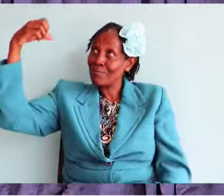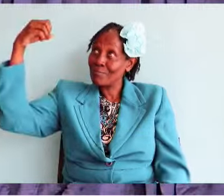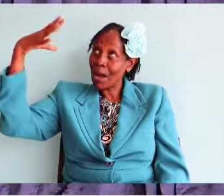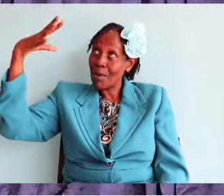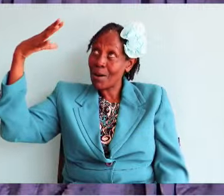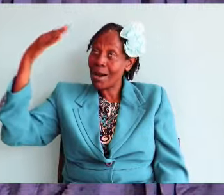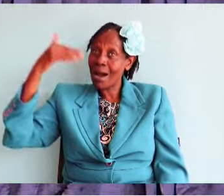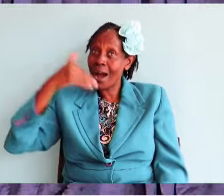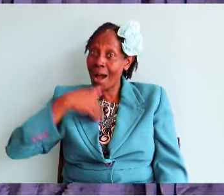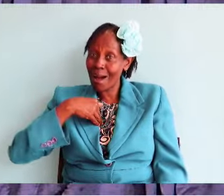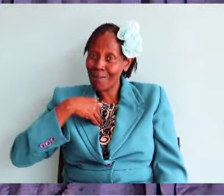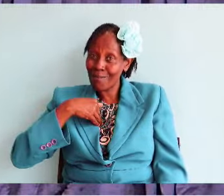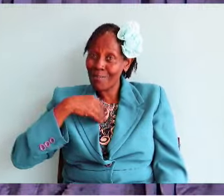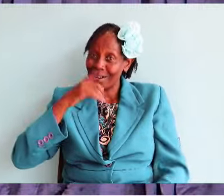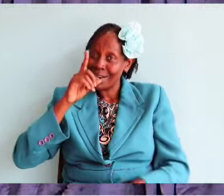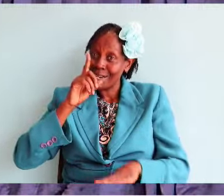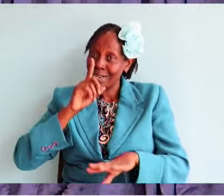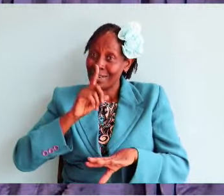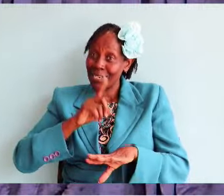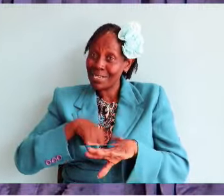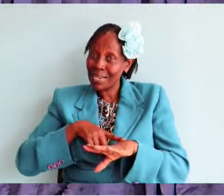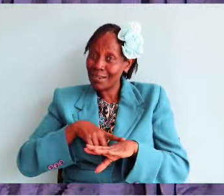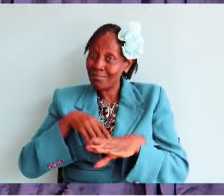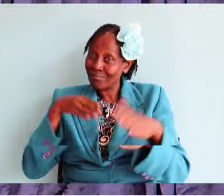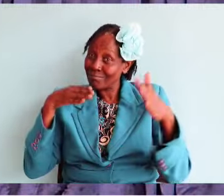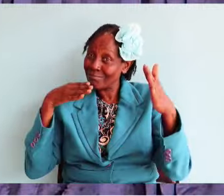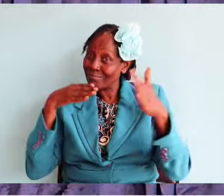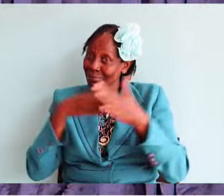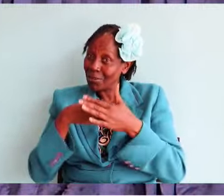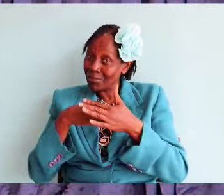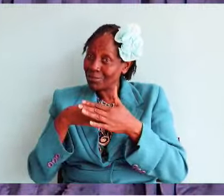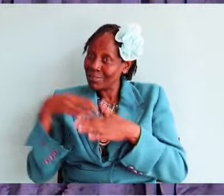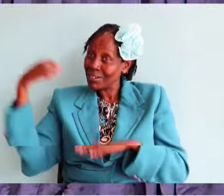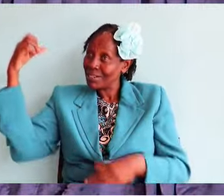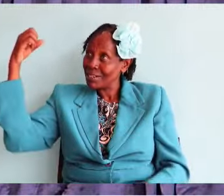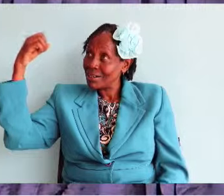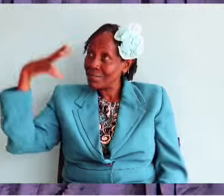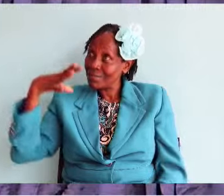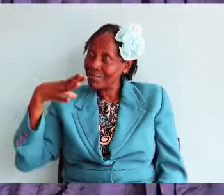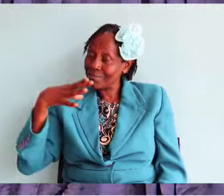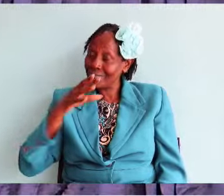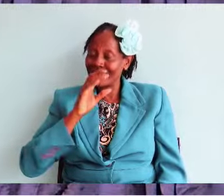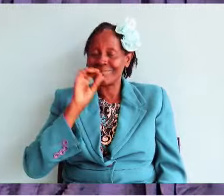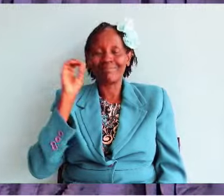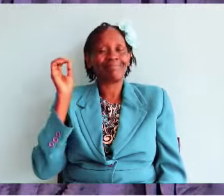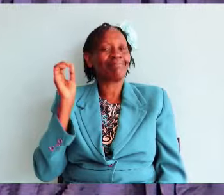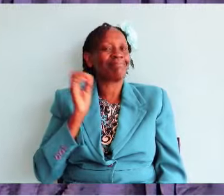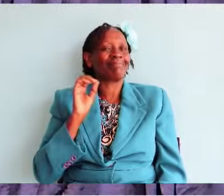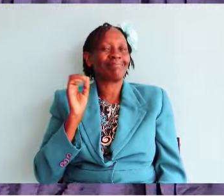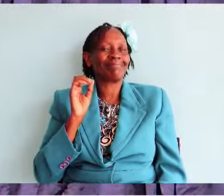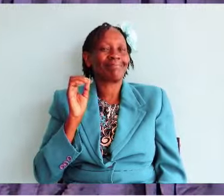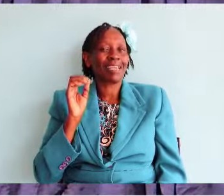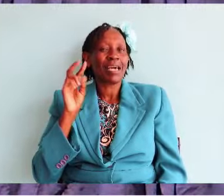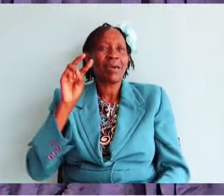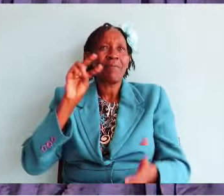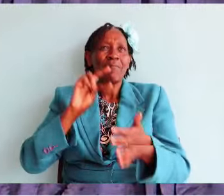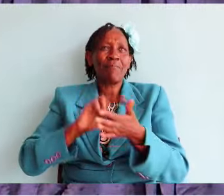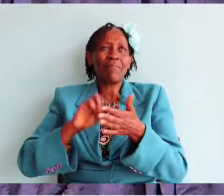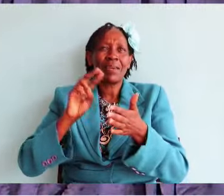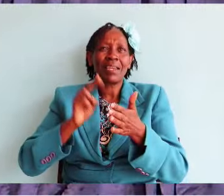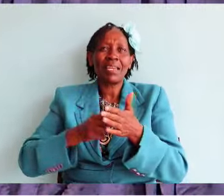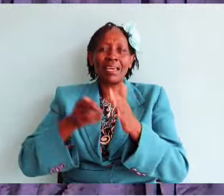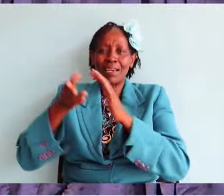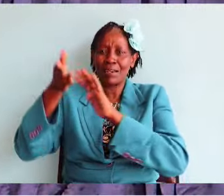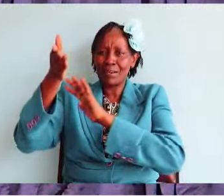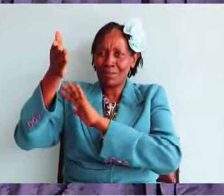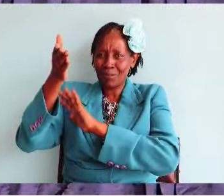light we use even here, the source is not here. It is somewhere else. If it goes off, then we